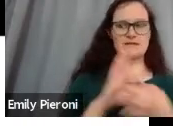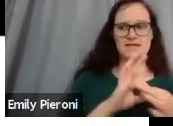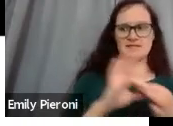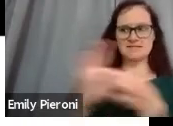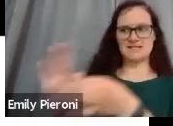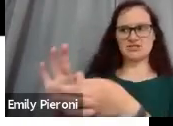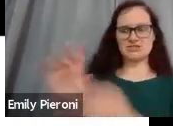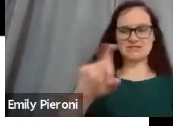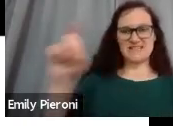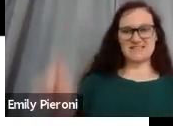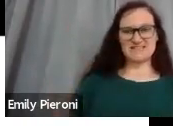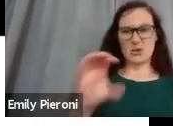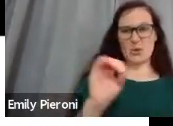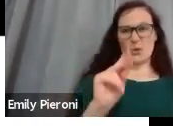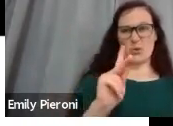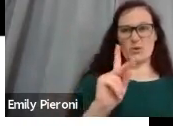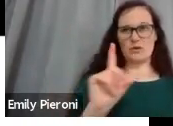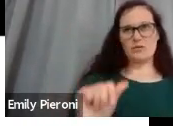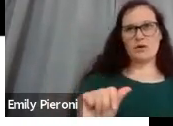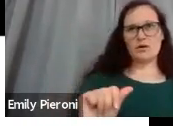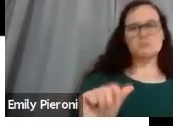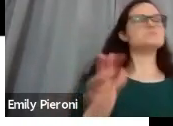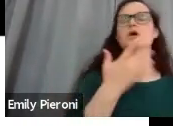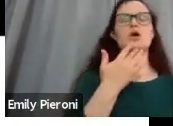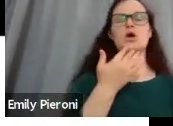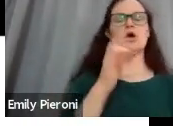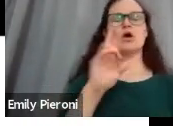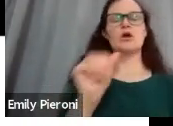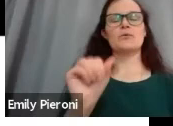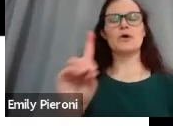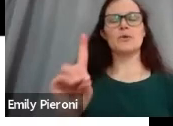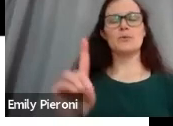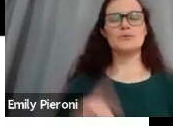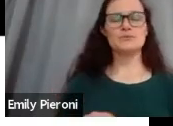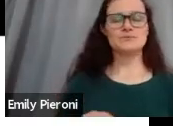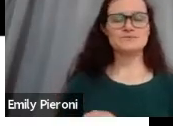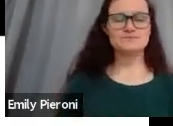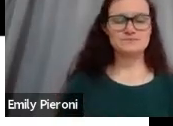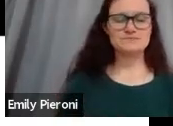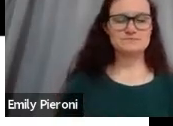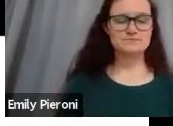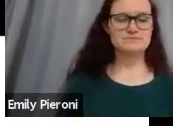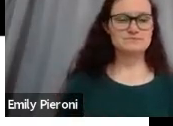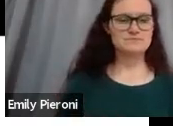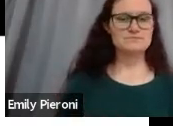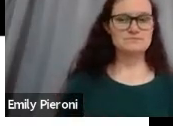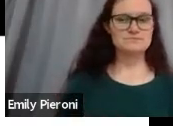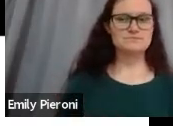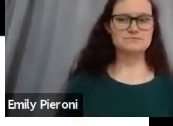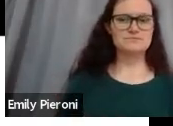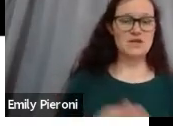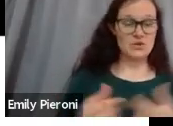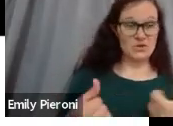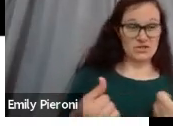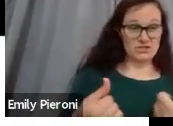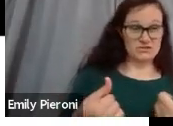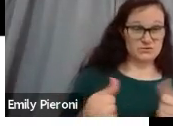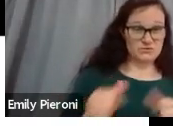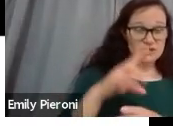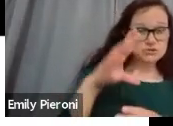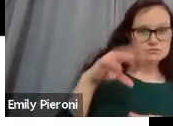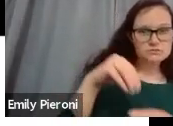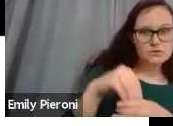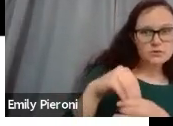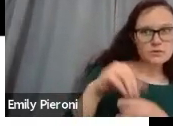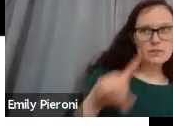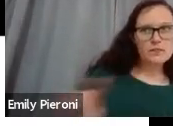and Oklahoma and Colorado. And so we're trying to include those universities to help